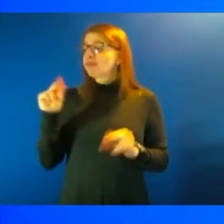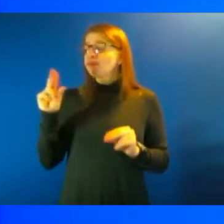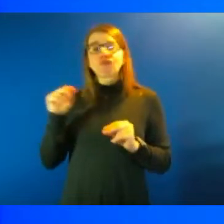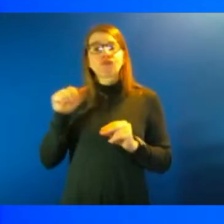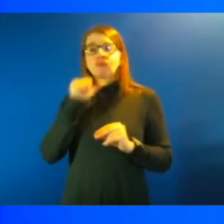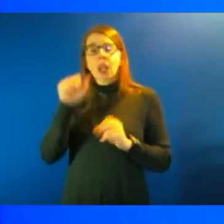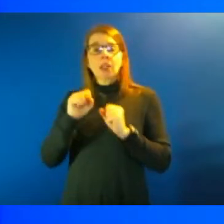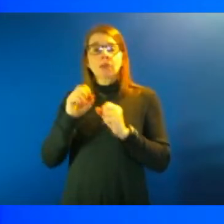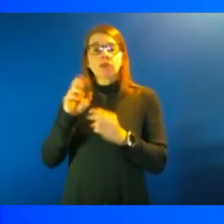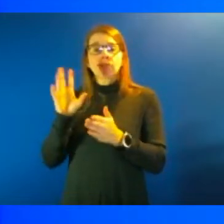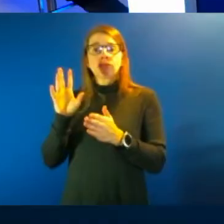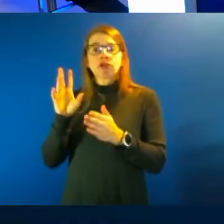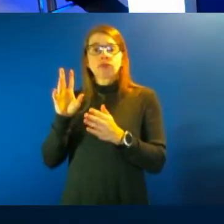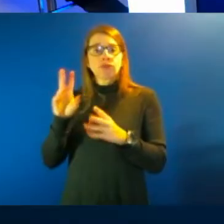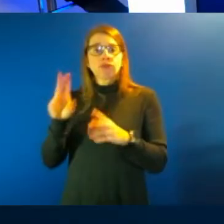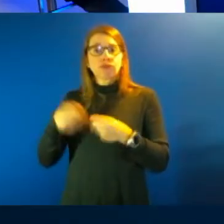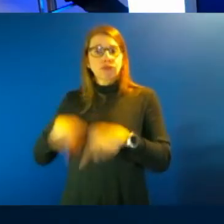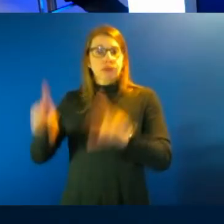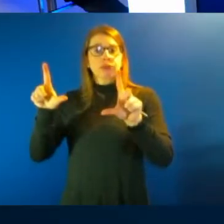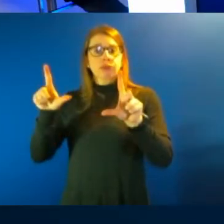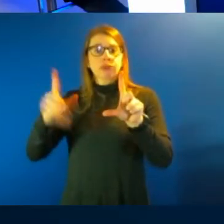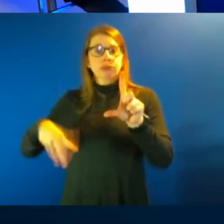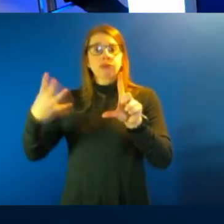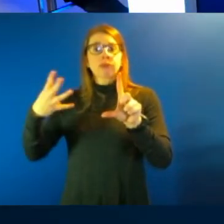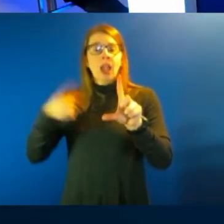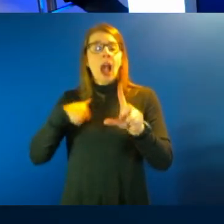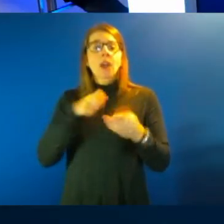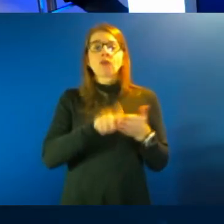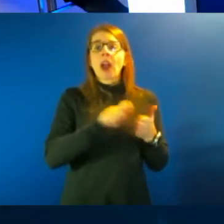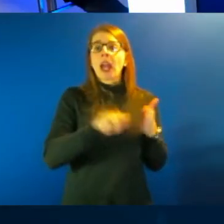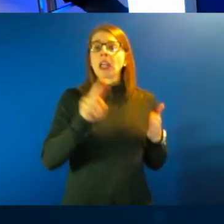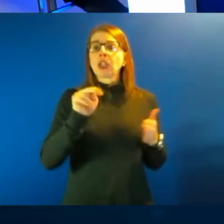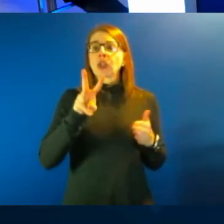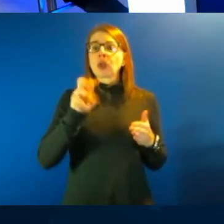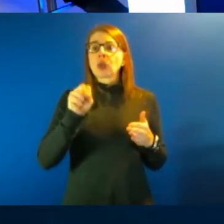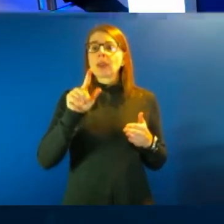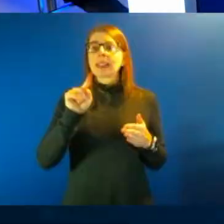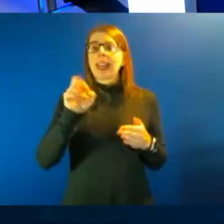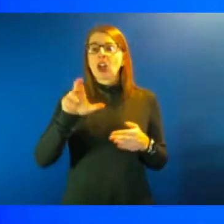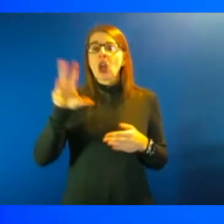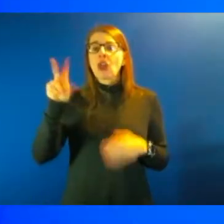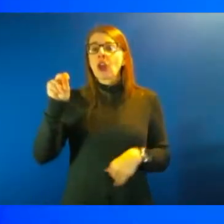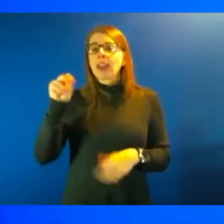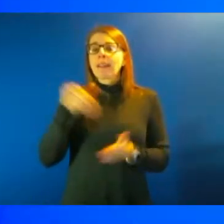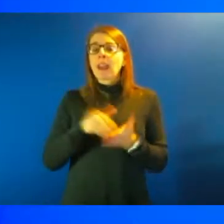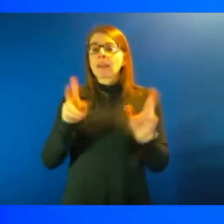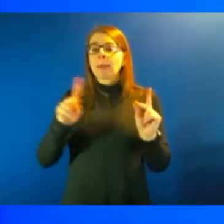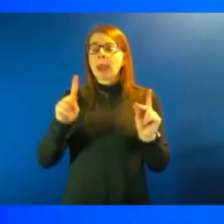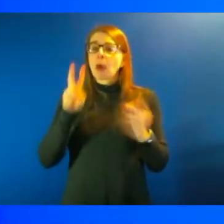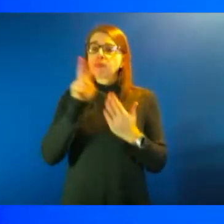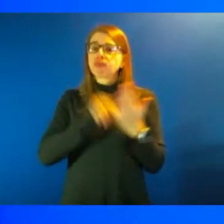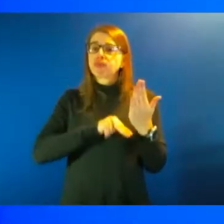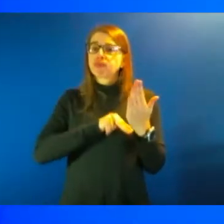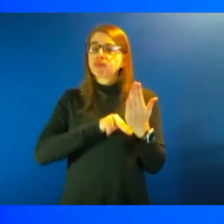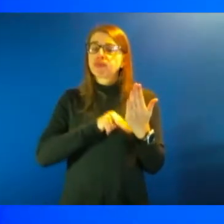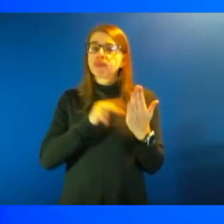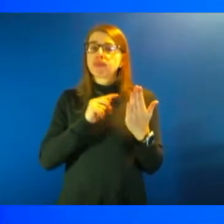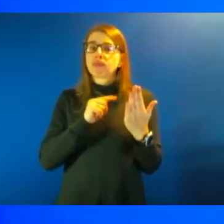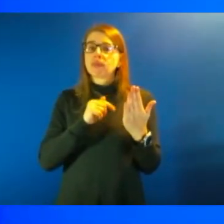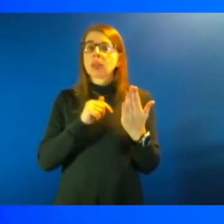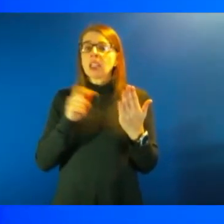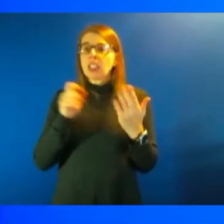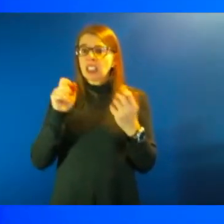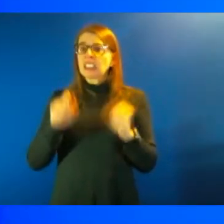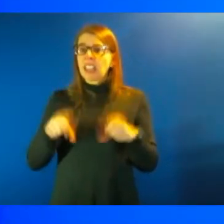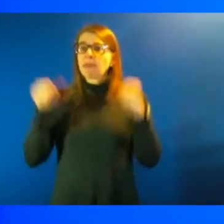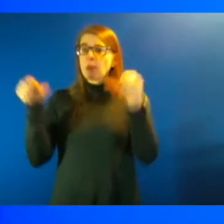Jake and I can talk about. I write a newsletter. It has an audience of about 30,000 people, and so it's possible that we could put it up there to make it